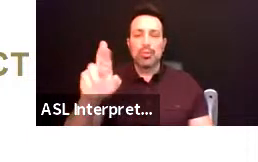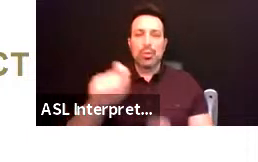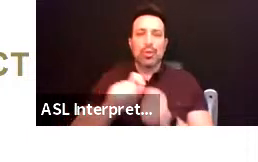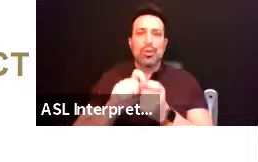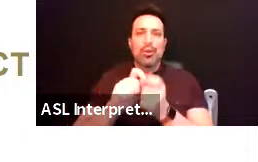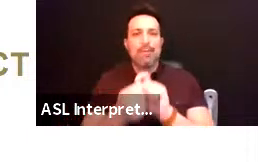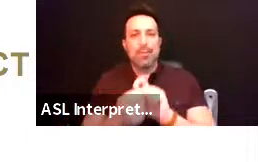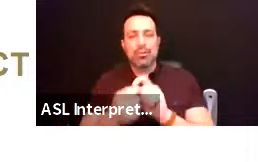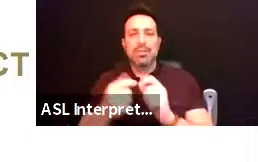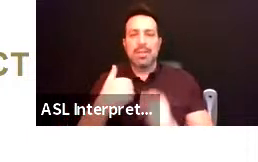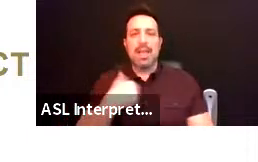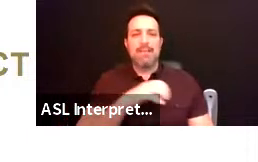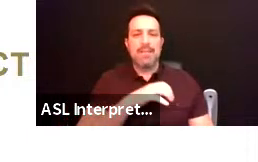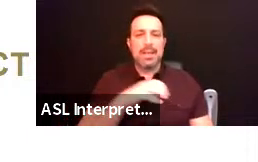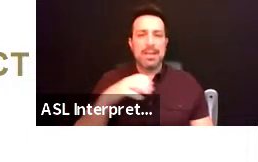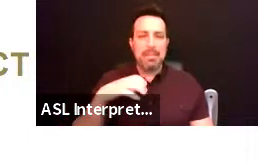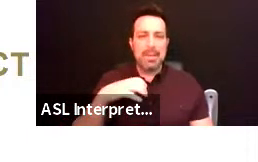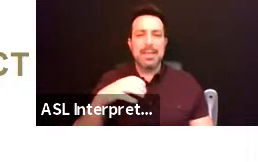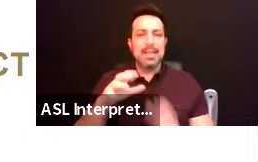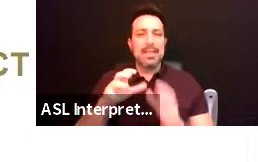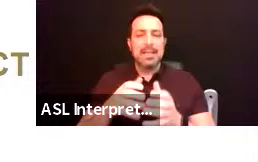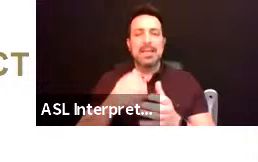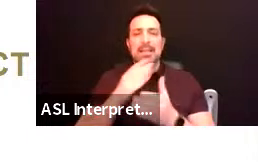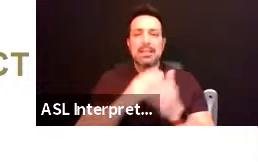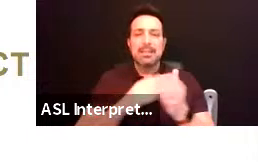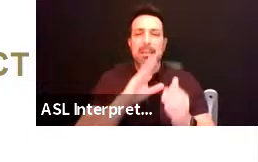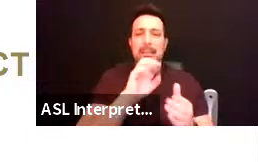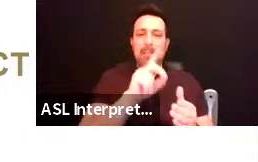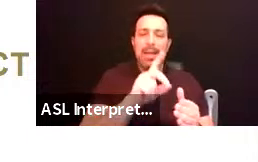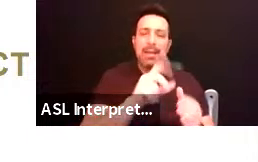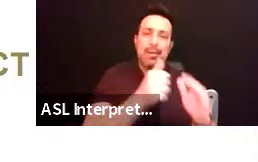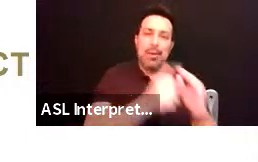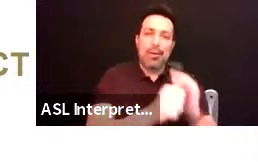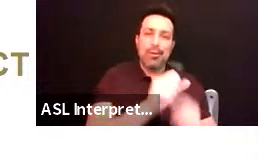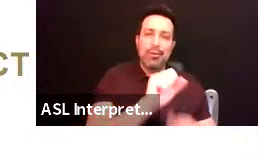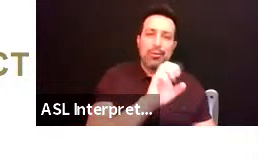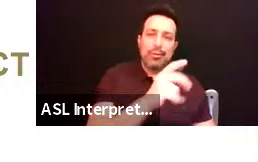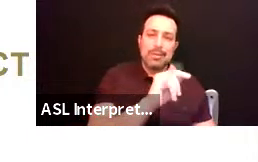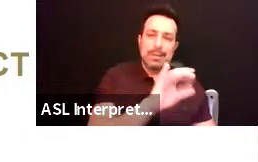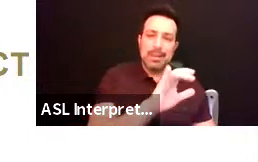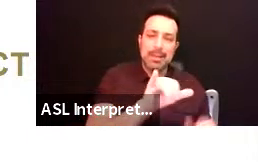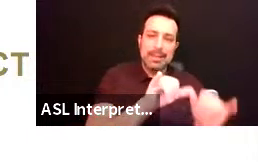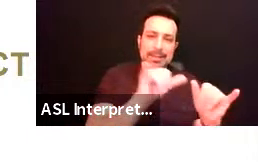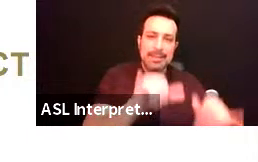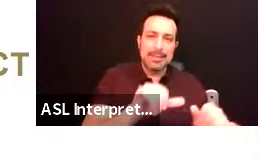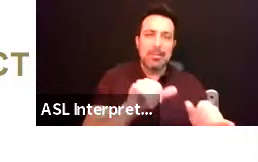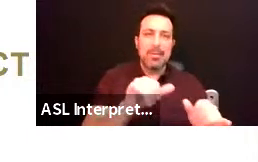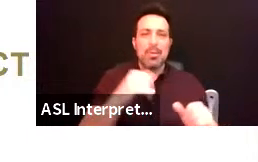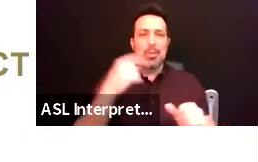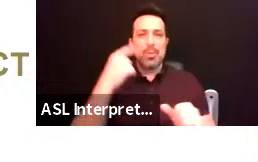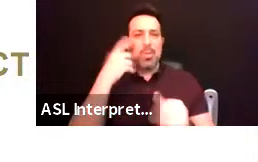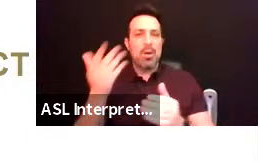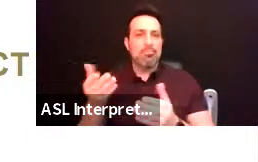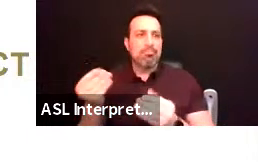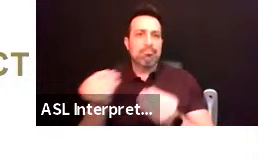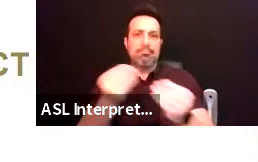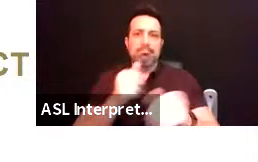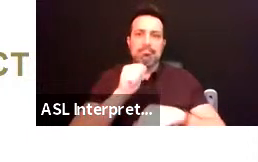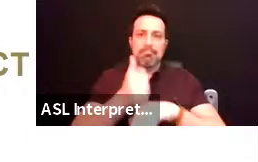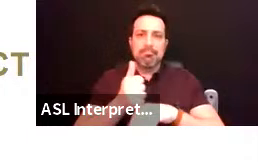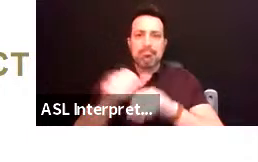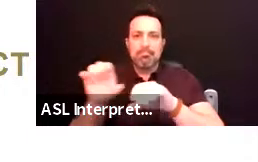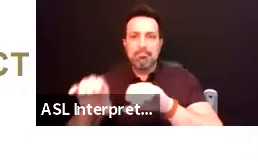of parts of Bend were on septic systems, and we were looking at providing sewer to those areas. And